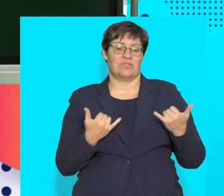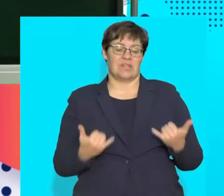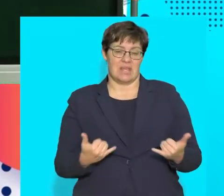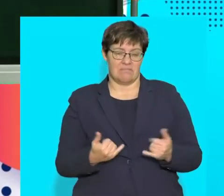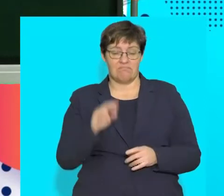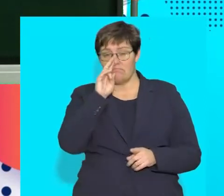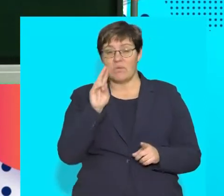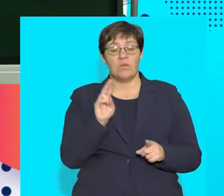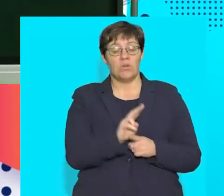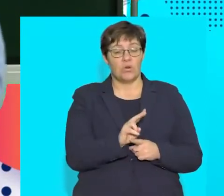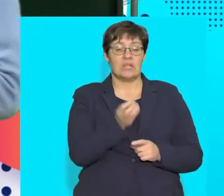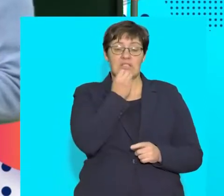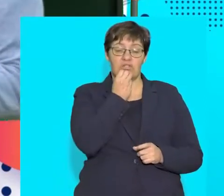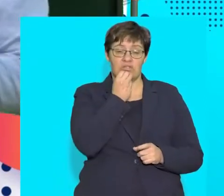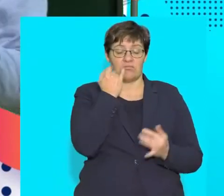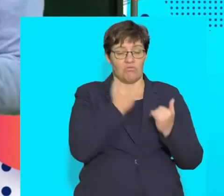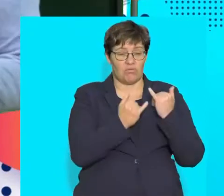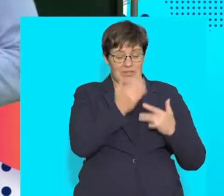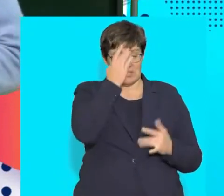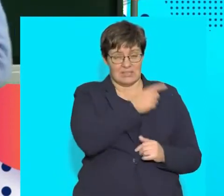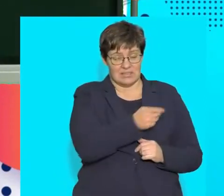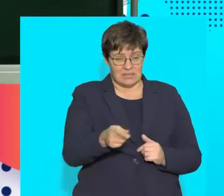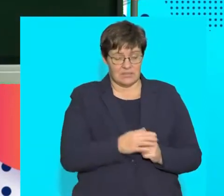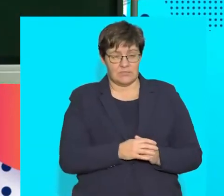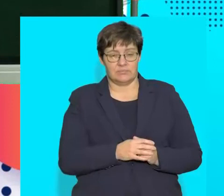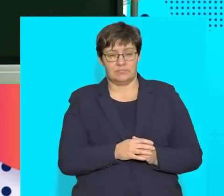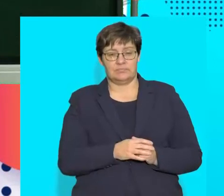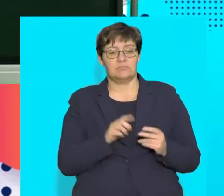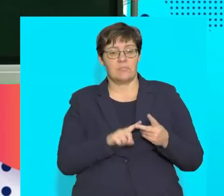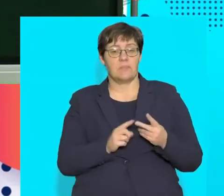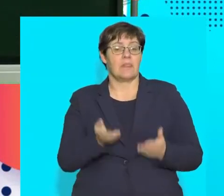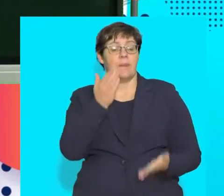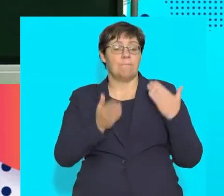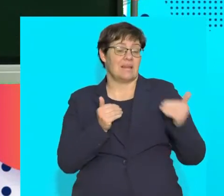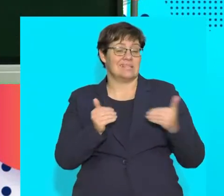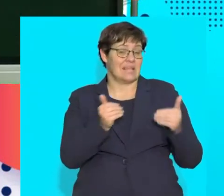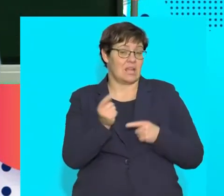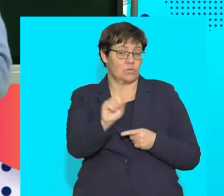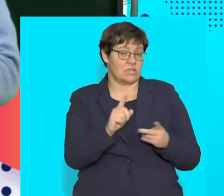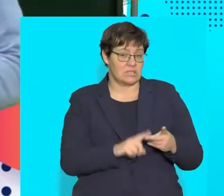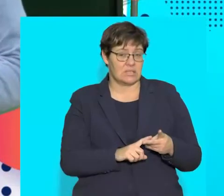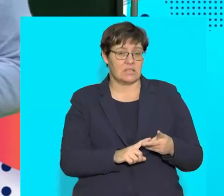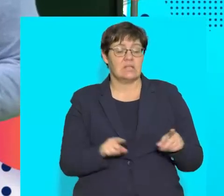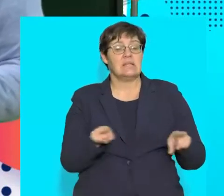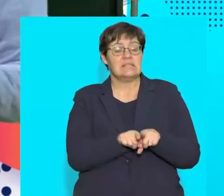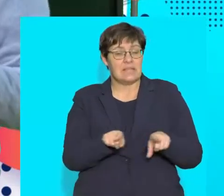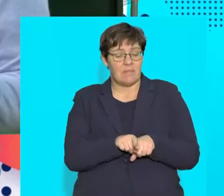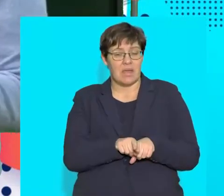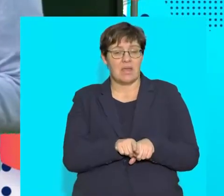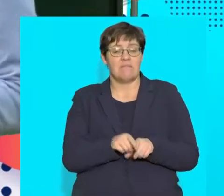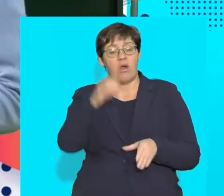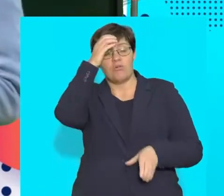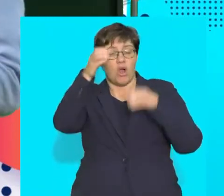that's a wrap for today. We've looked at nutritional disorders, we've looked at what a balanced diet is, we've